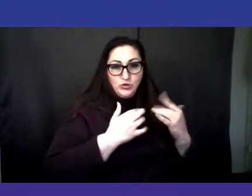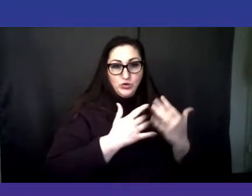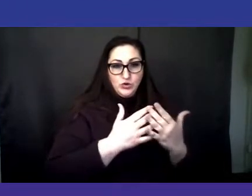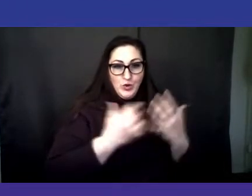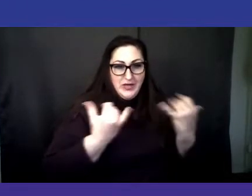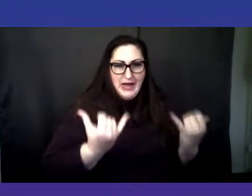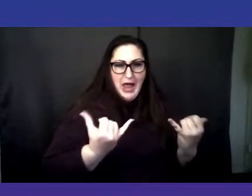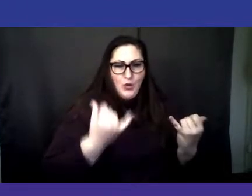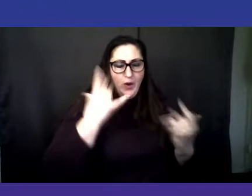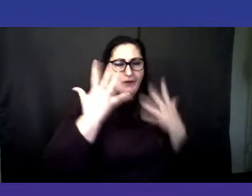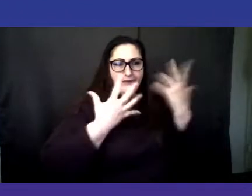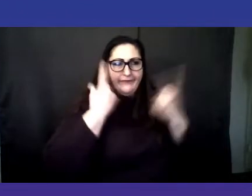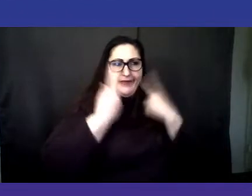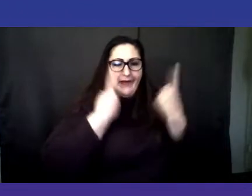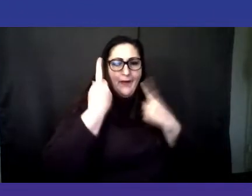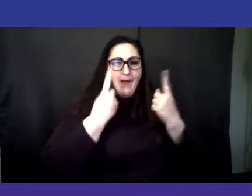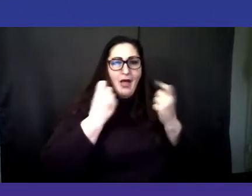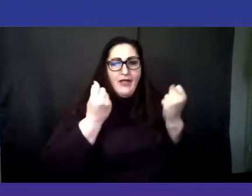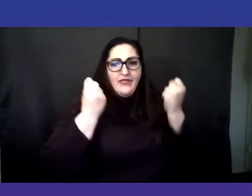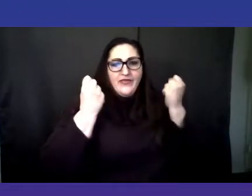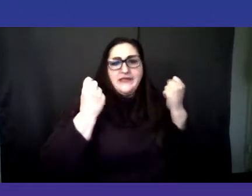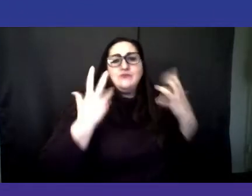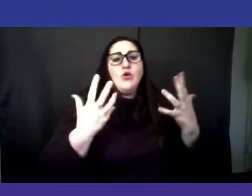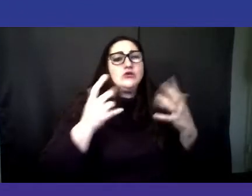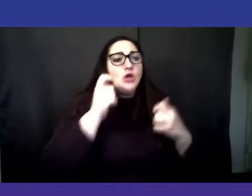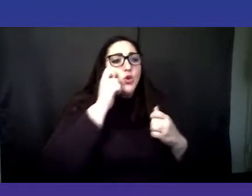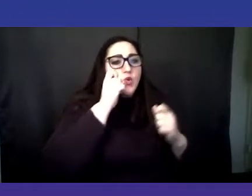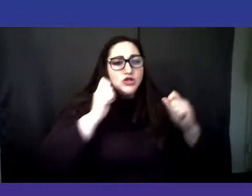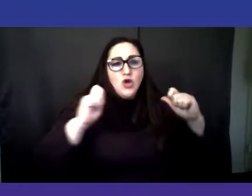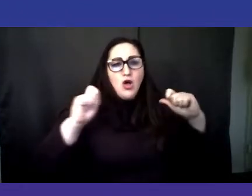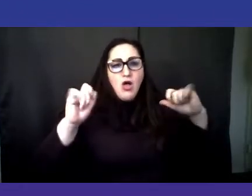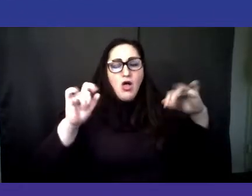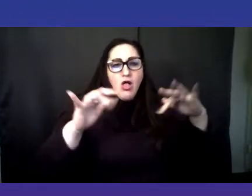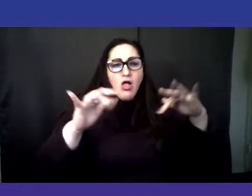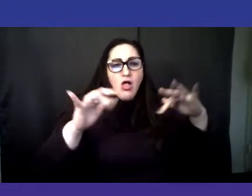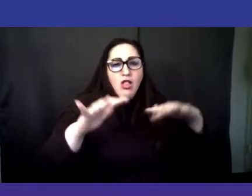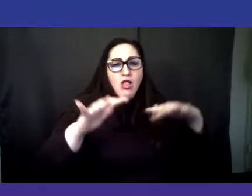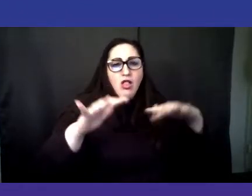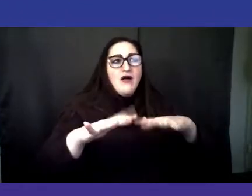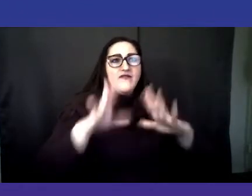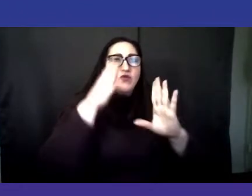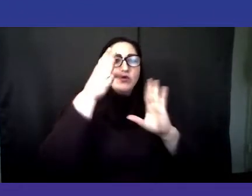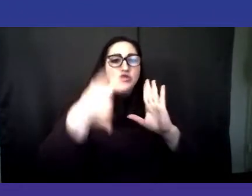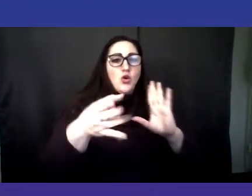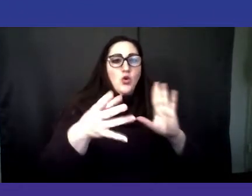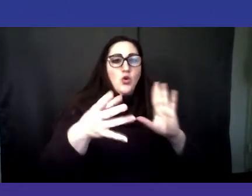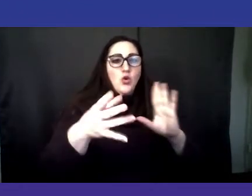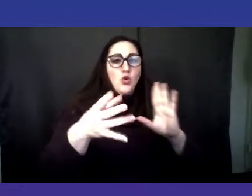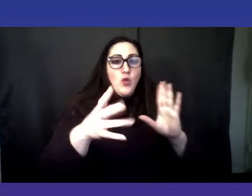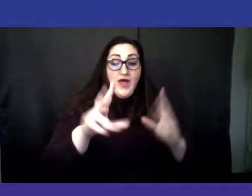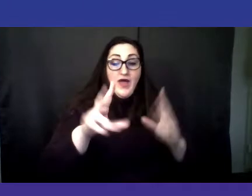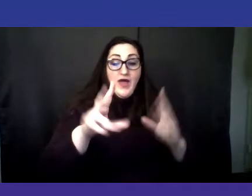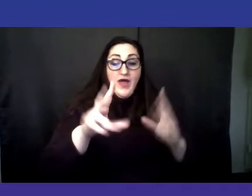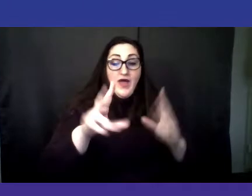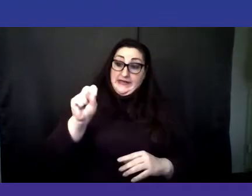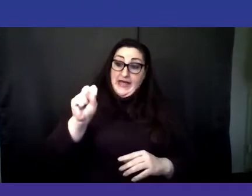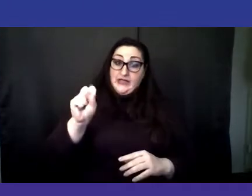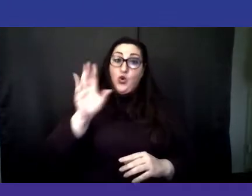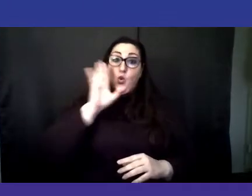future when the US would again be a people of color majority country. And so wondering, like, and the guesstimates were